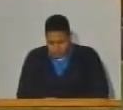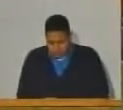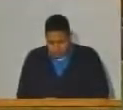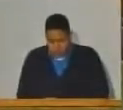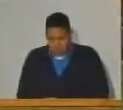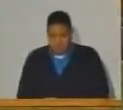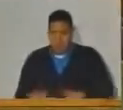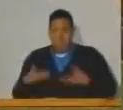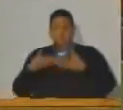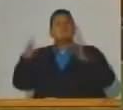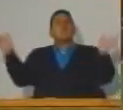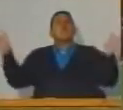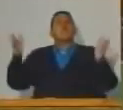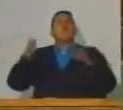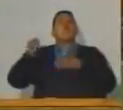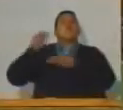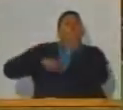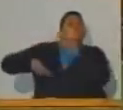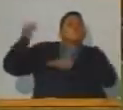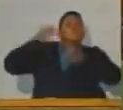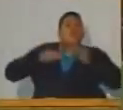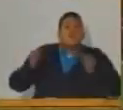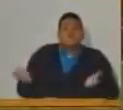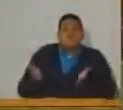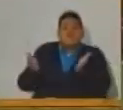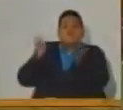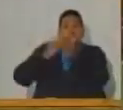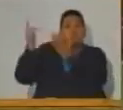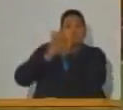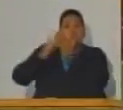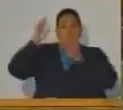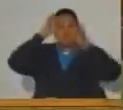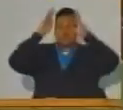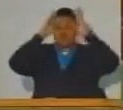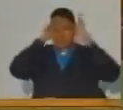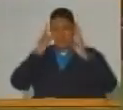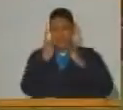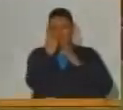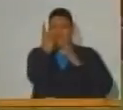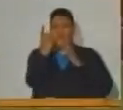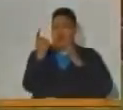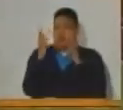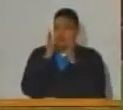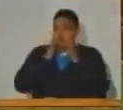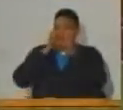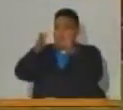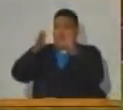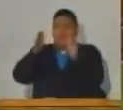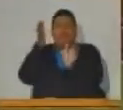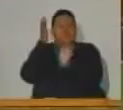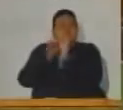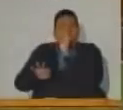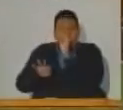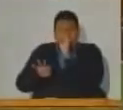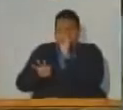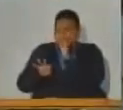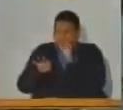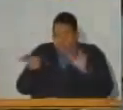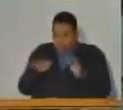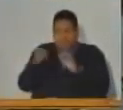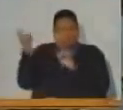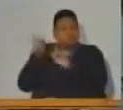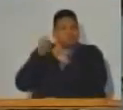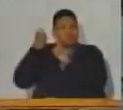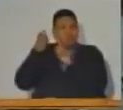Rollout of the trade facilitation program, creating a single electronic window to simplify and